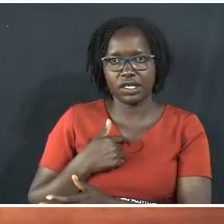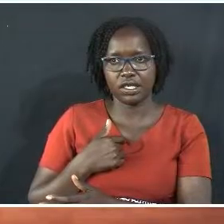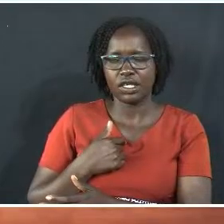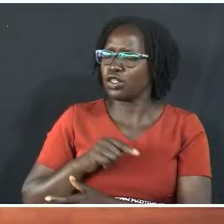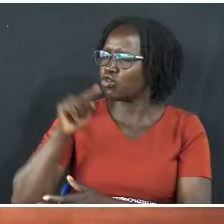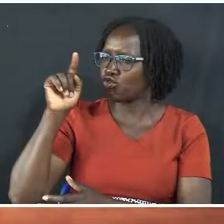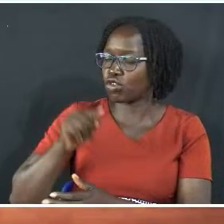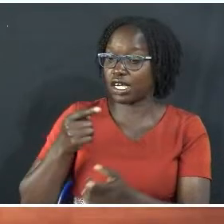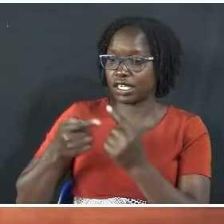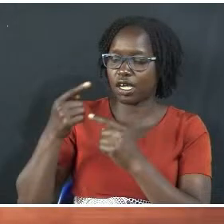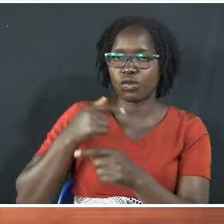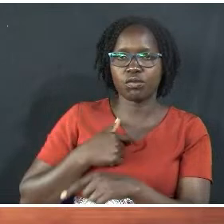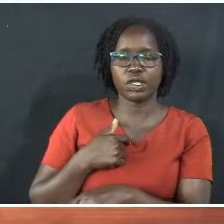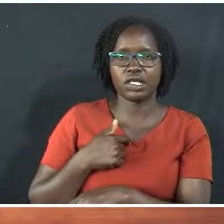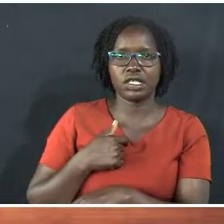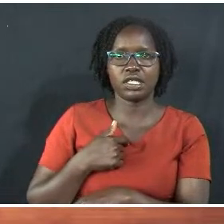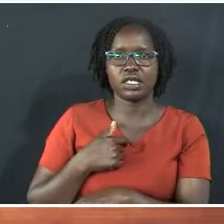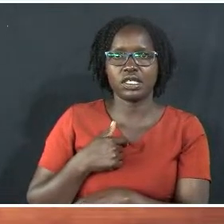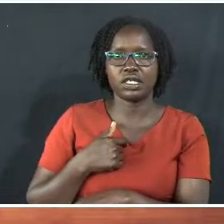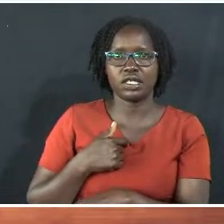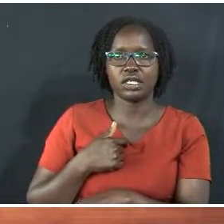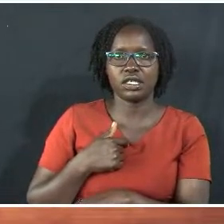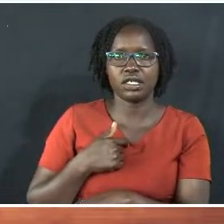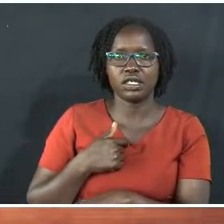You cannot come with me.